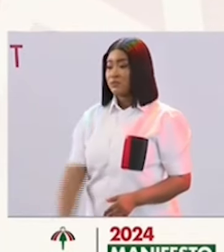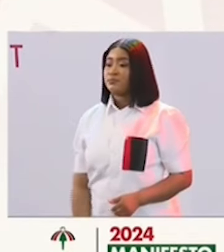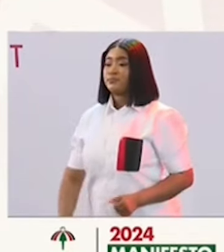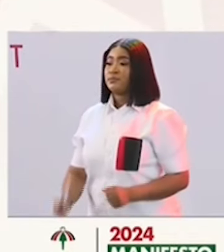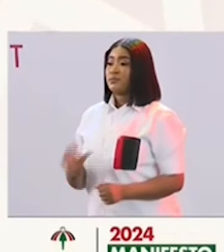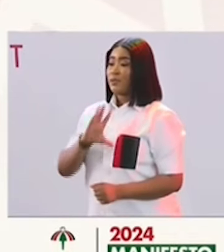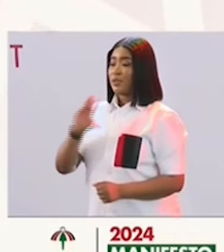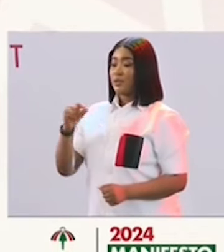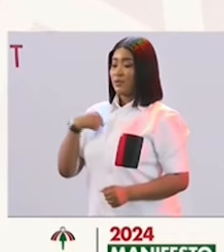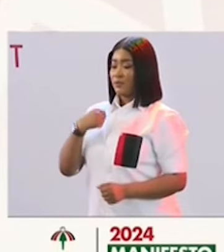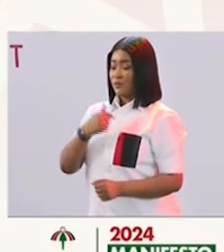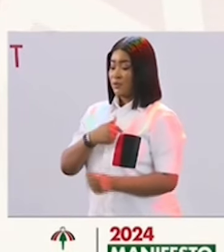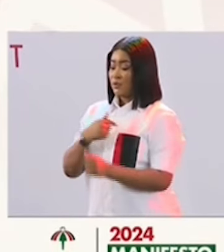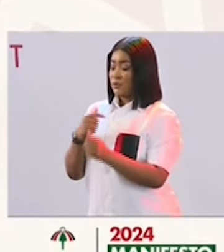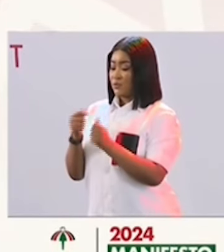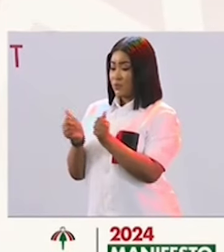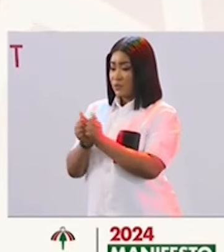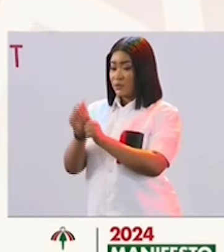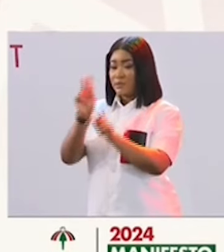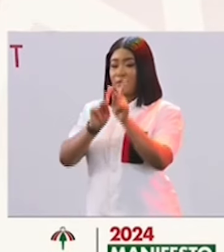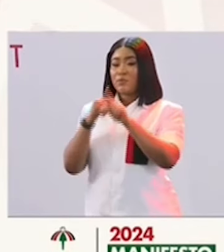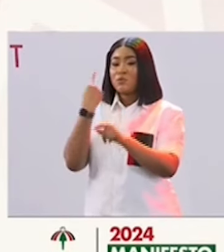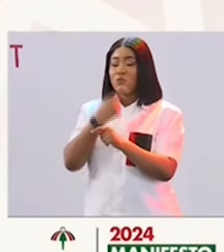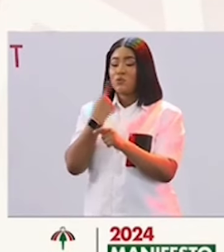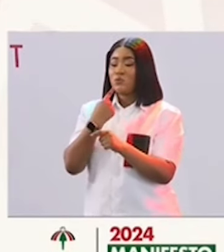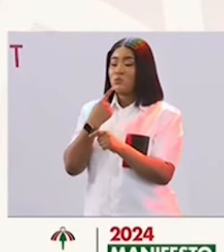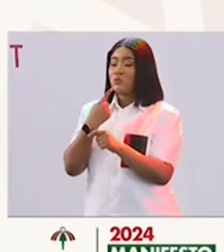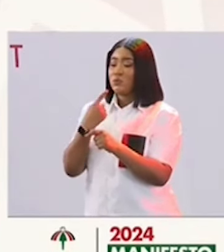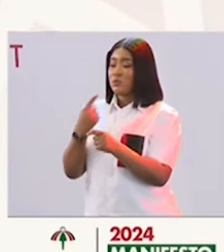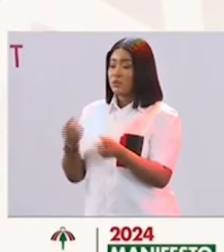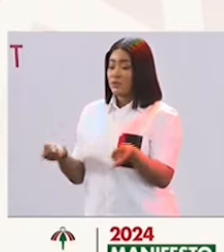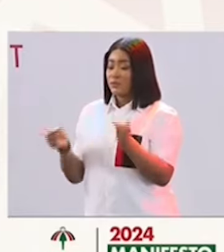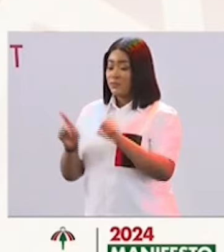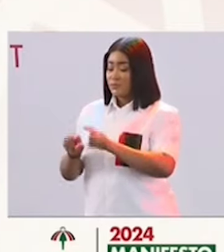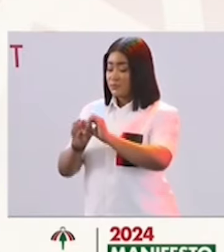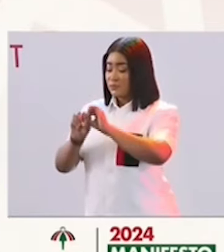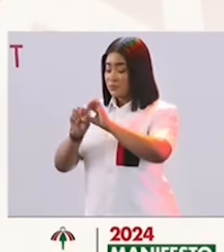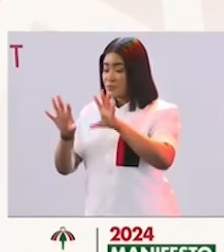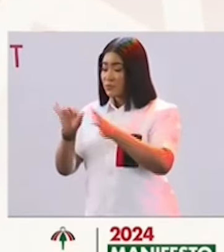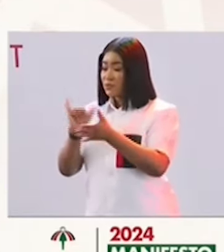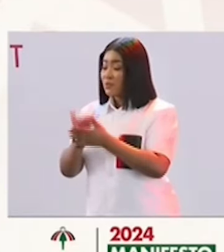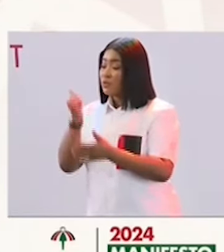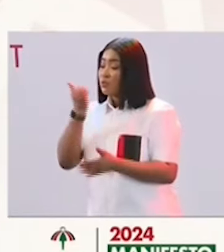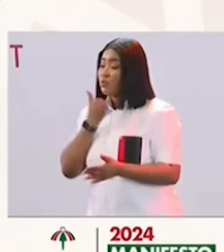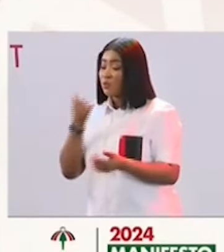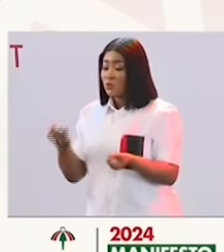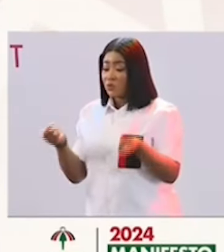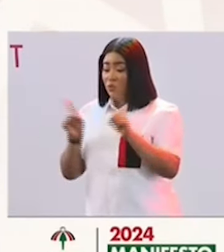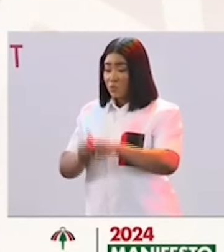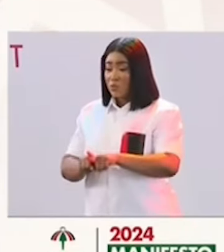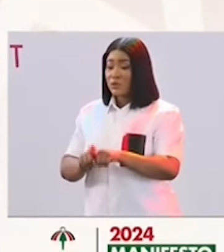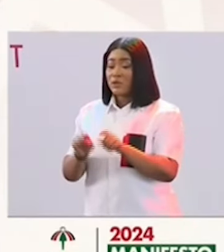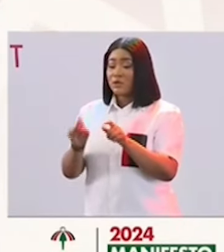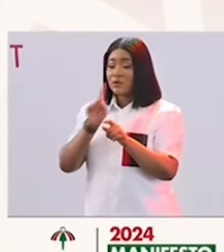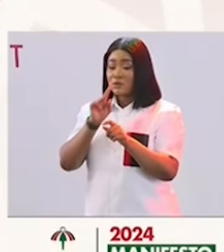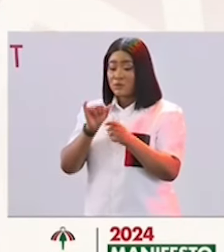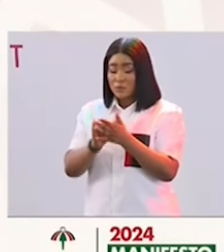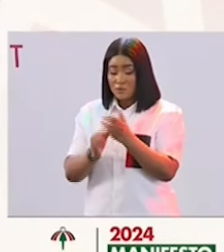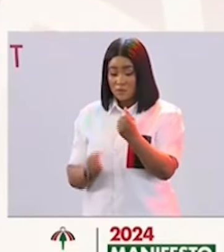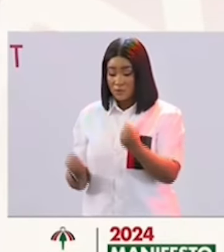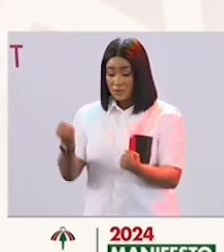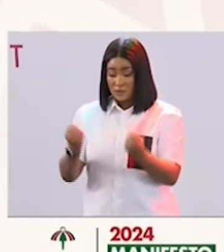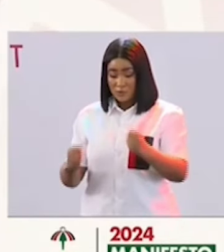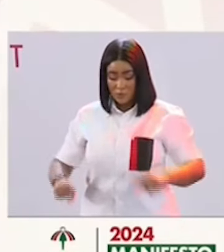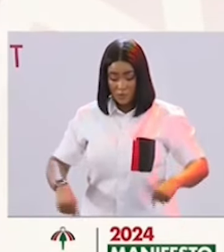Unfortunately, we deal with people who, even when it is blatantly wrong, even when the vehicle is driving in the wrong